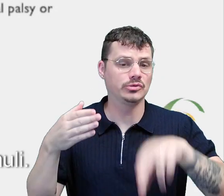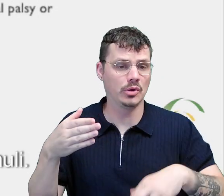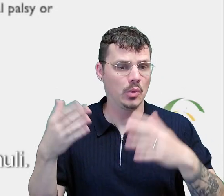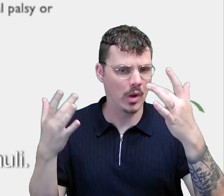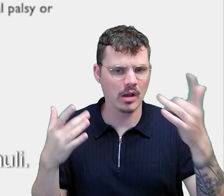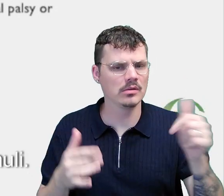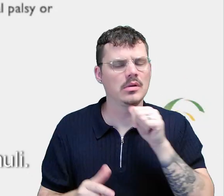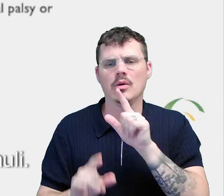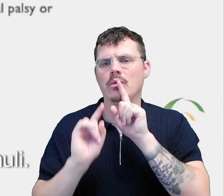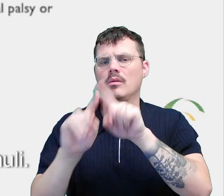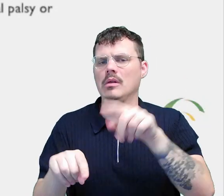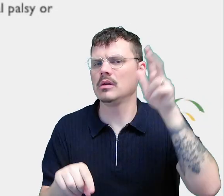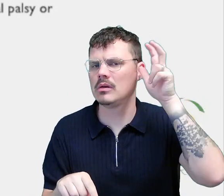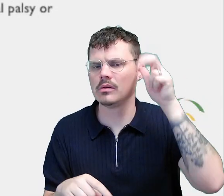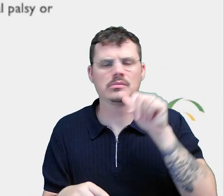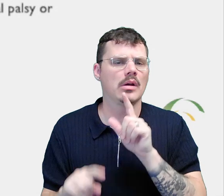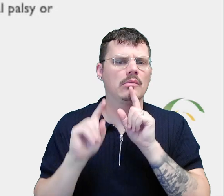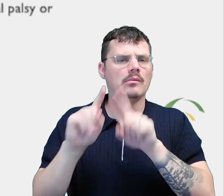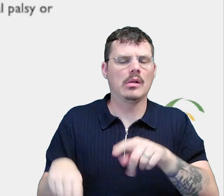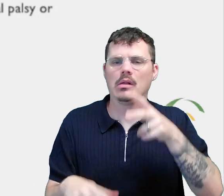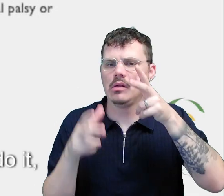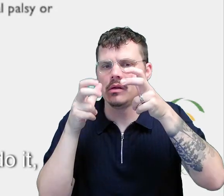to auditory or visual stimuli.